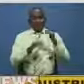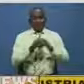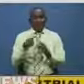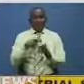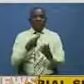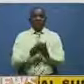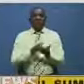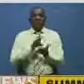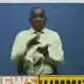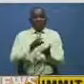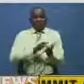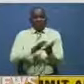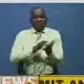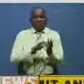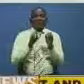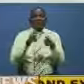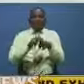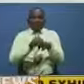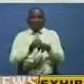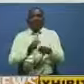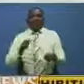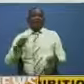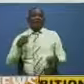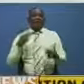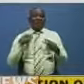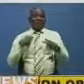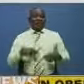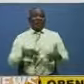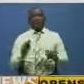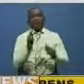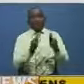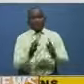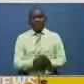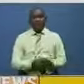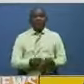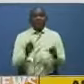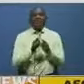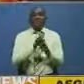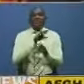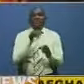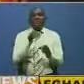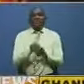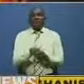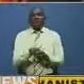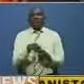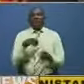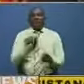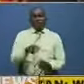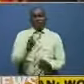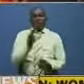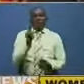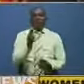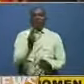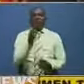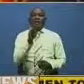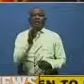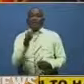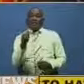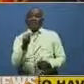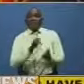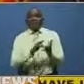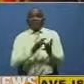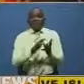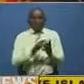invest in medical education and training of our health personnel, including expanding the use of IT for